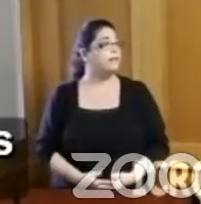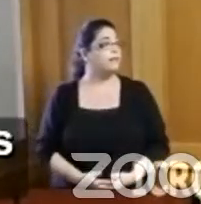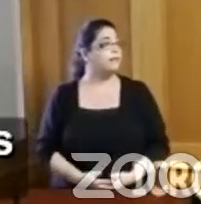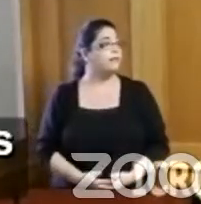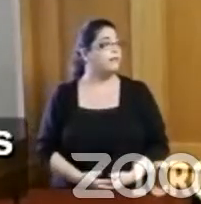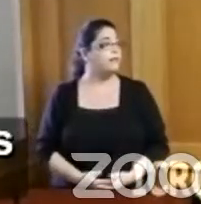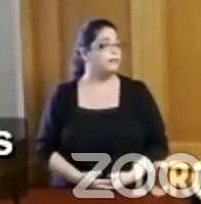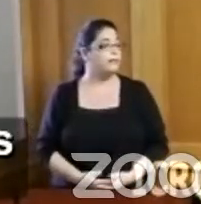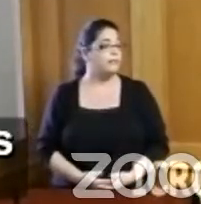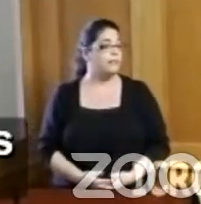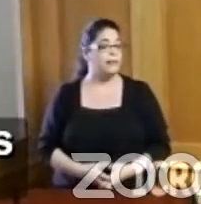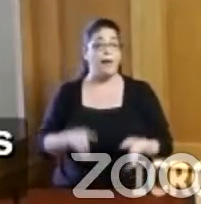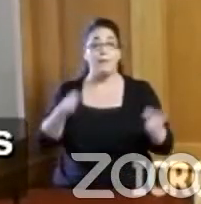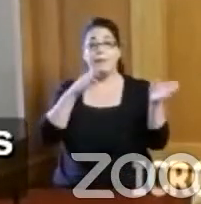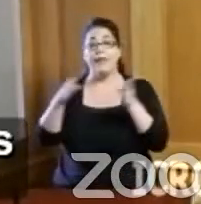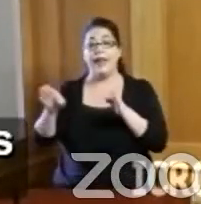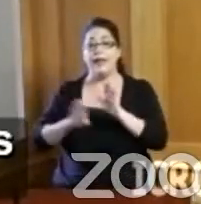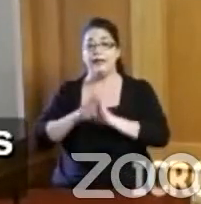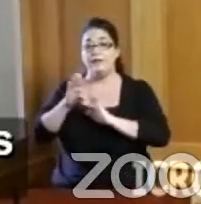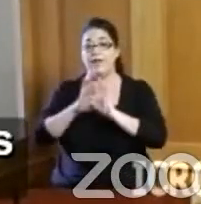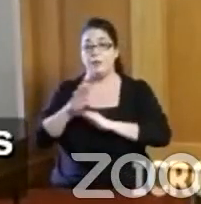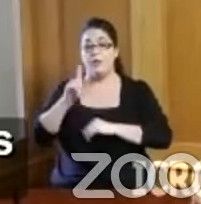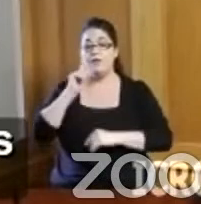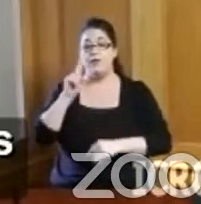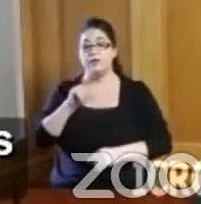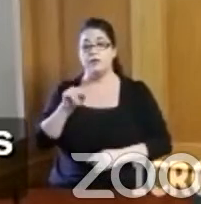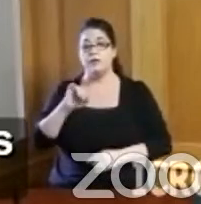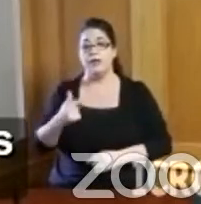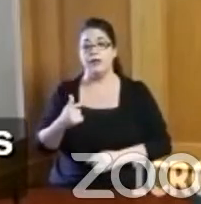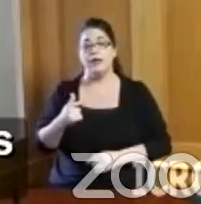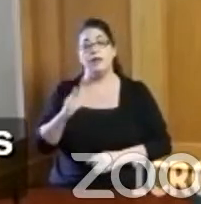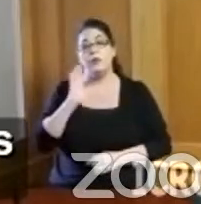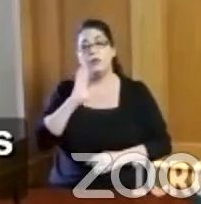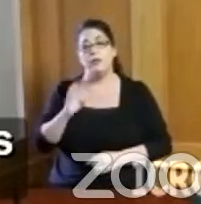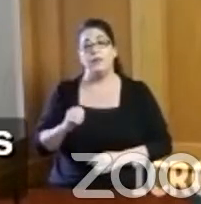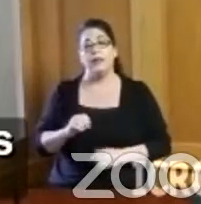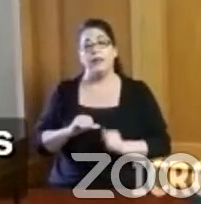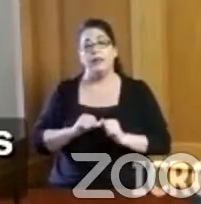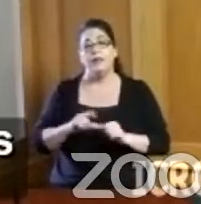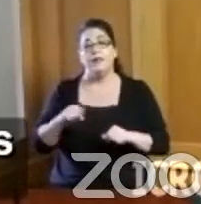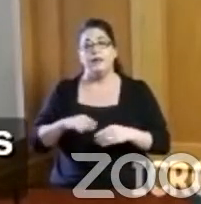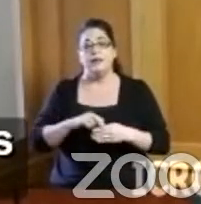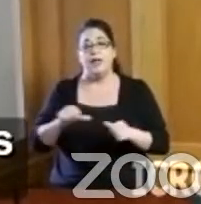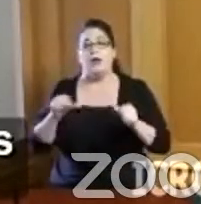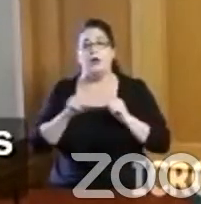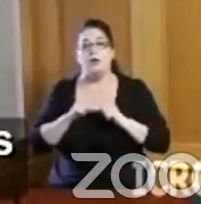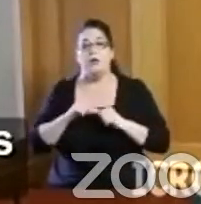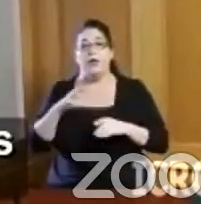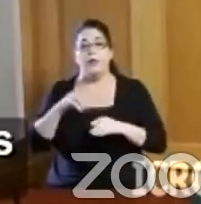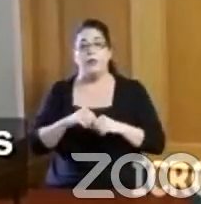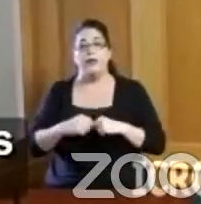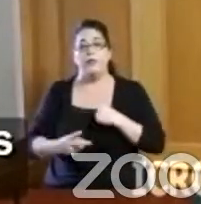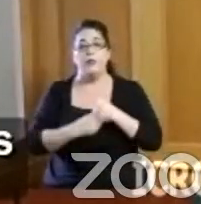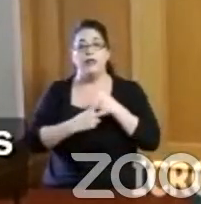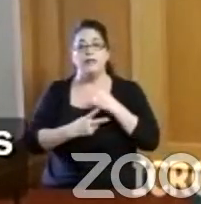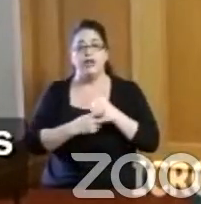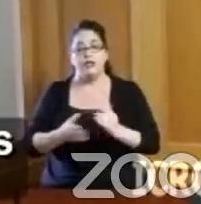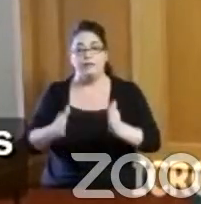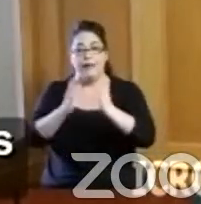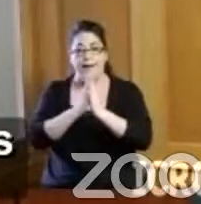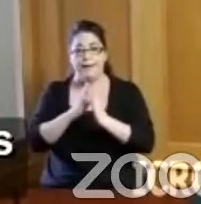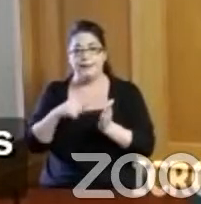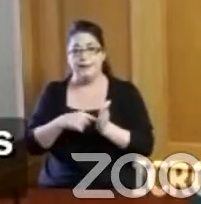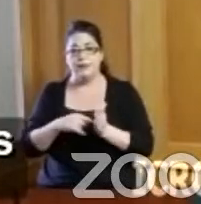similarly, the planned unit development that was approved by the Zoning Commission contingent on the outcome of this hearing included those preservations as conditions as well.